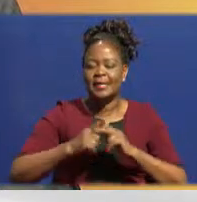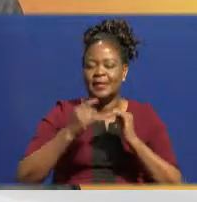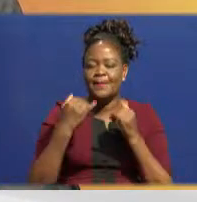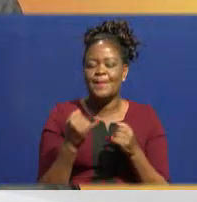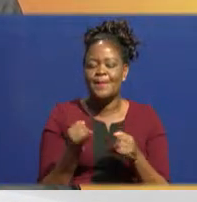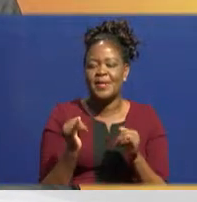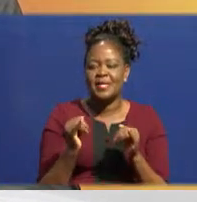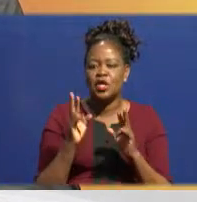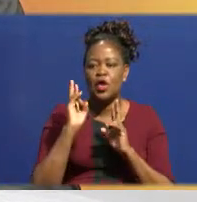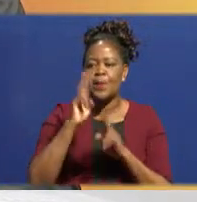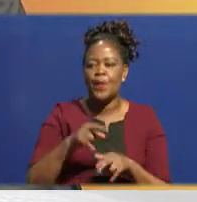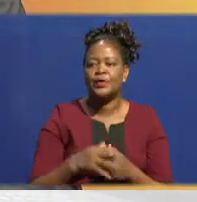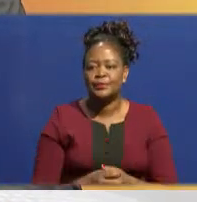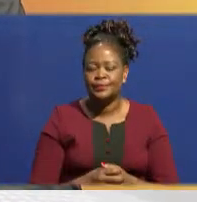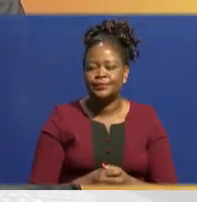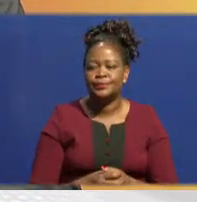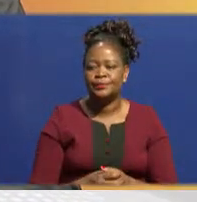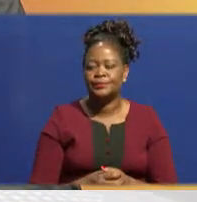implementing the report.